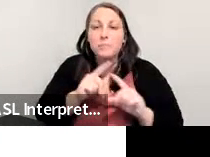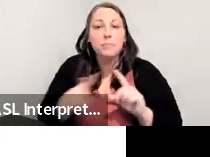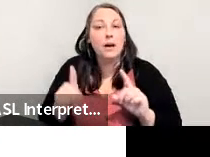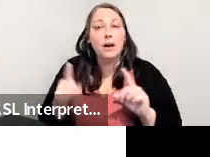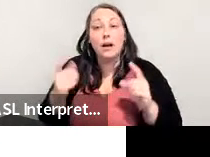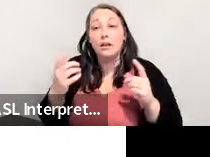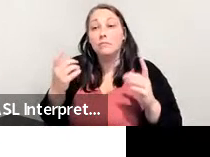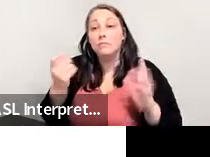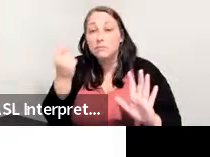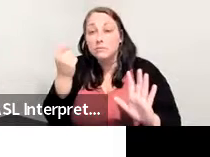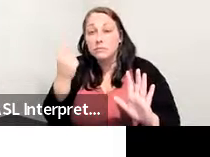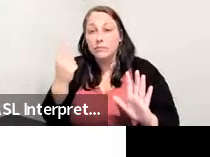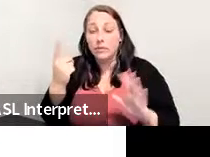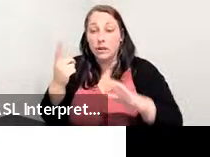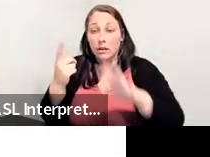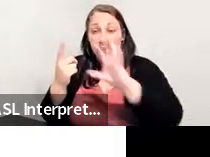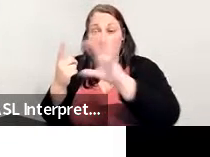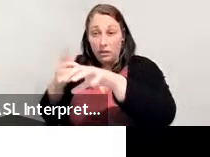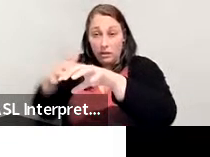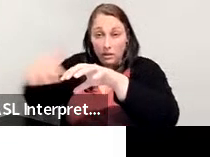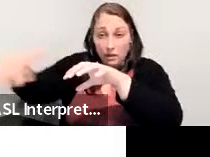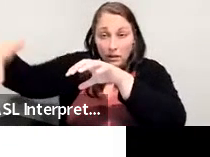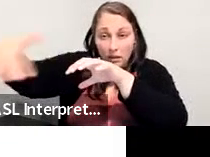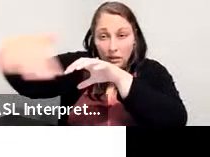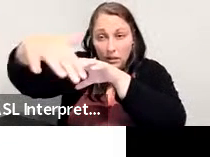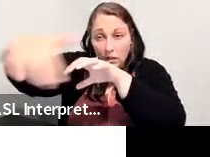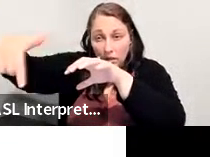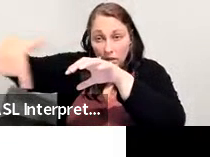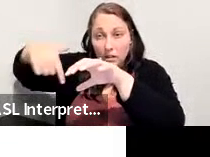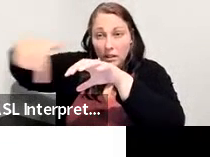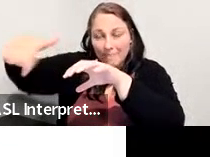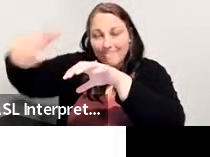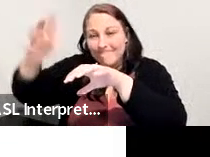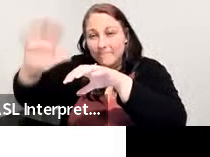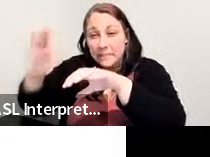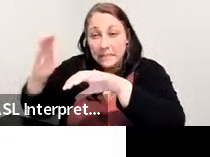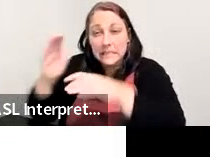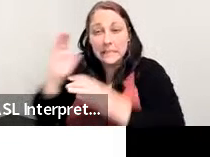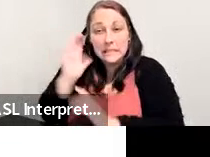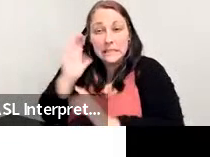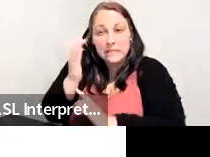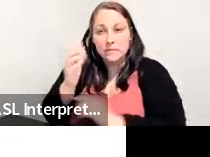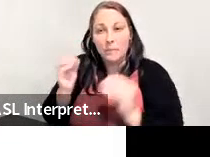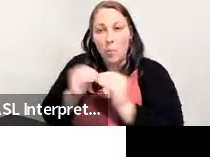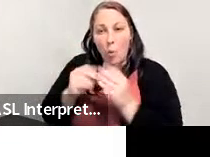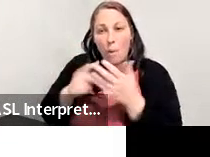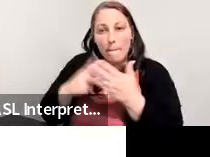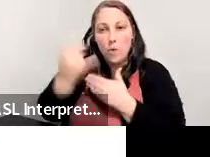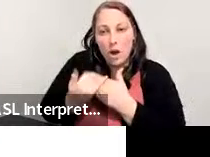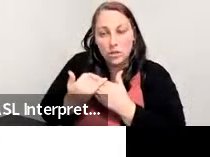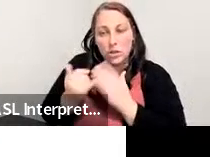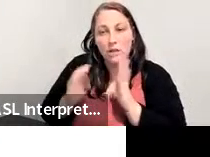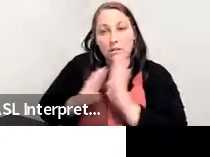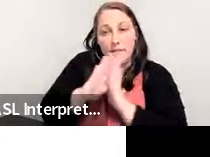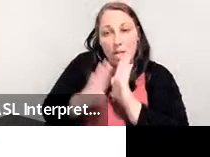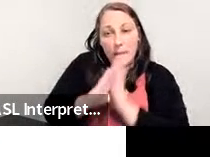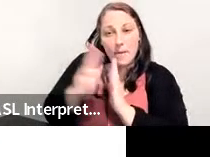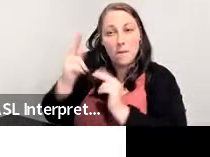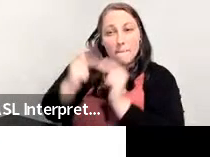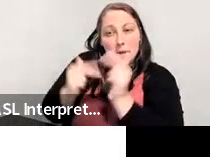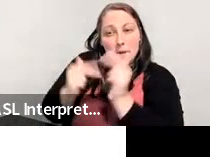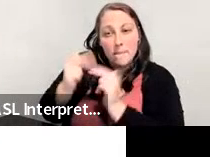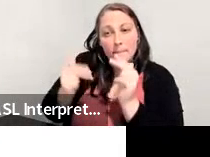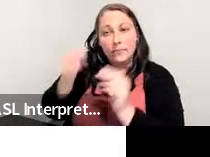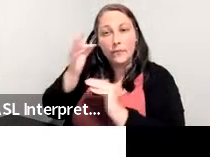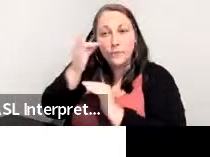energy will not shift, but extend up the hill, and it's really in between from Morse all the way to